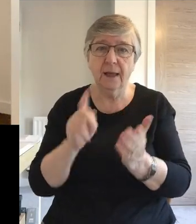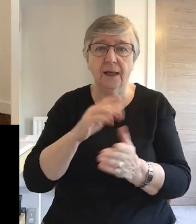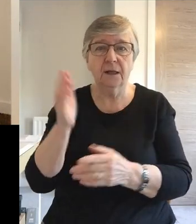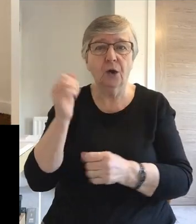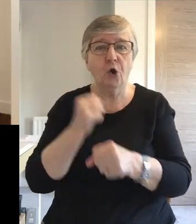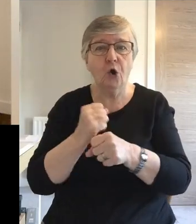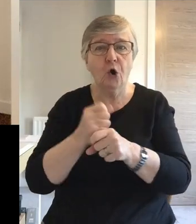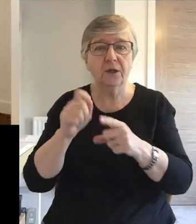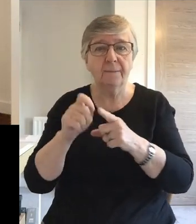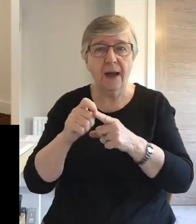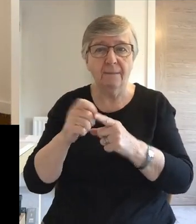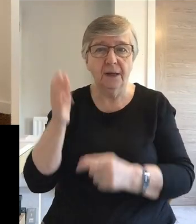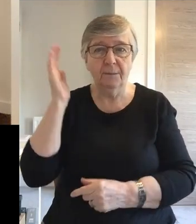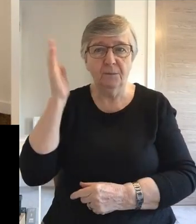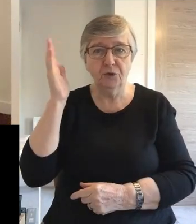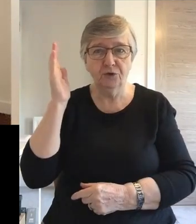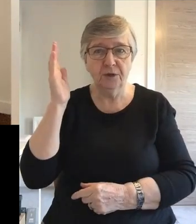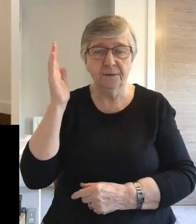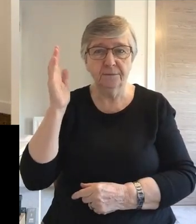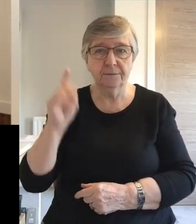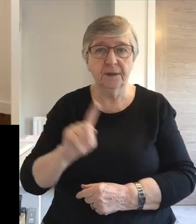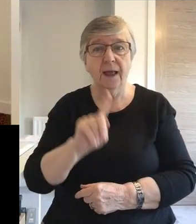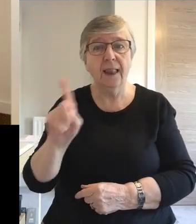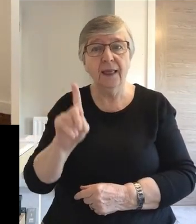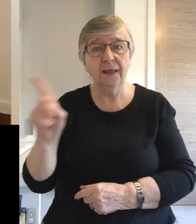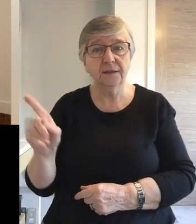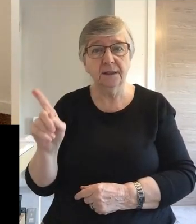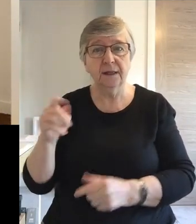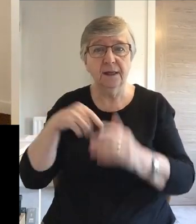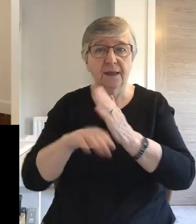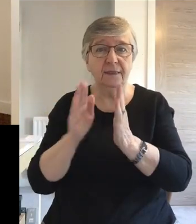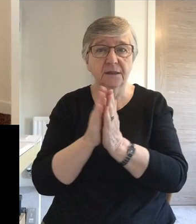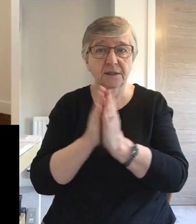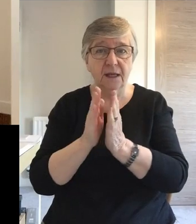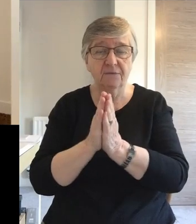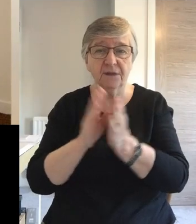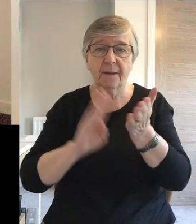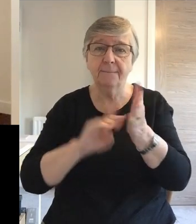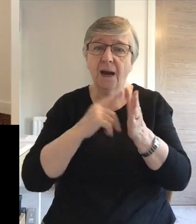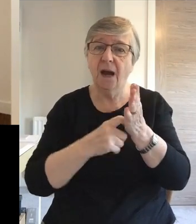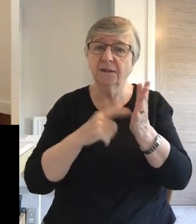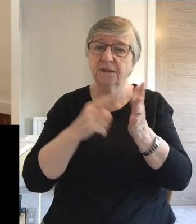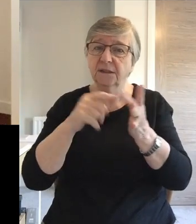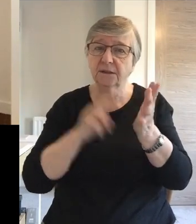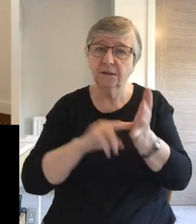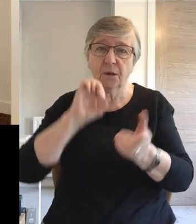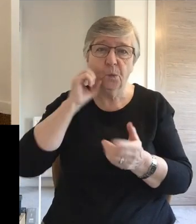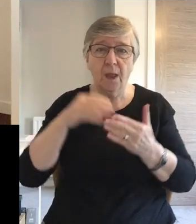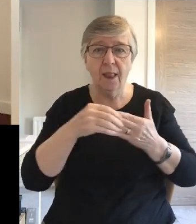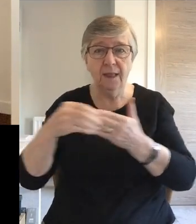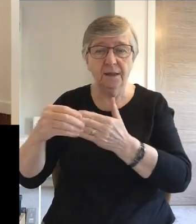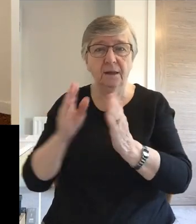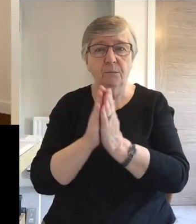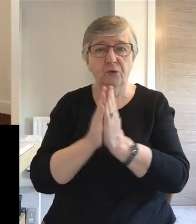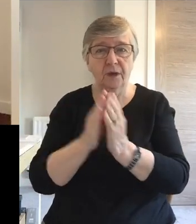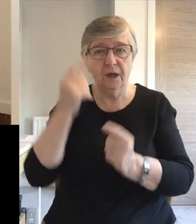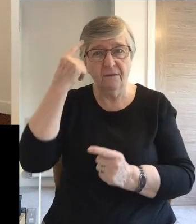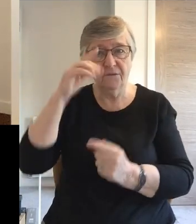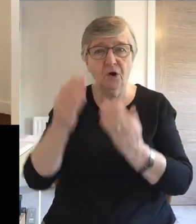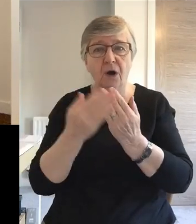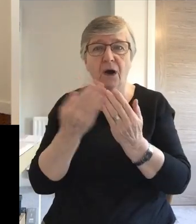will be preaching for us. Later on in the service, we'll hear from Martin Russell, who will lead us in our prayer for others.